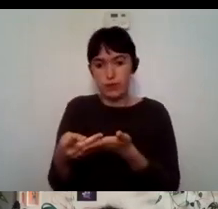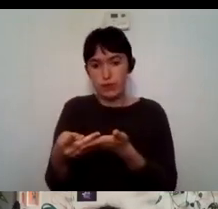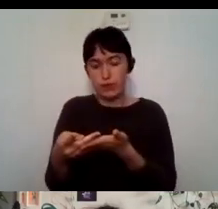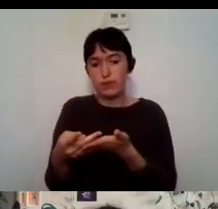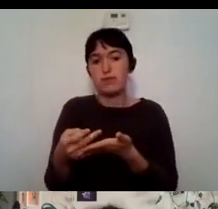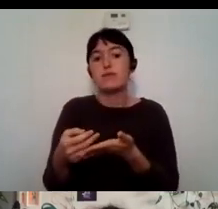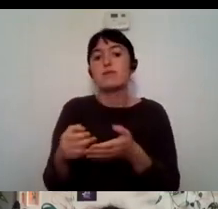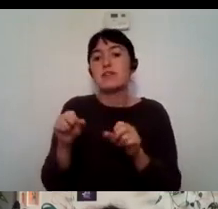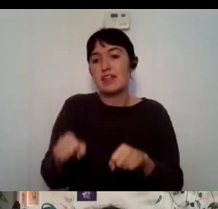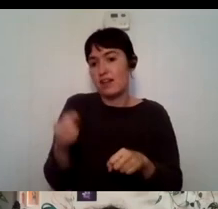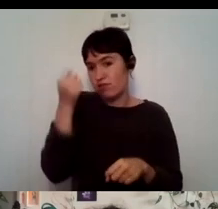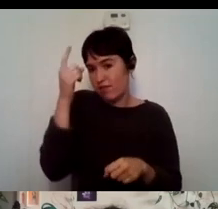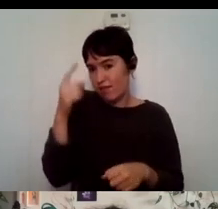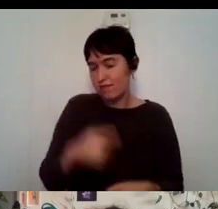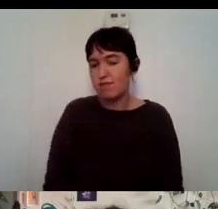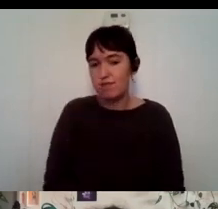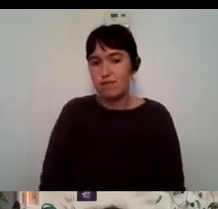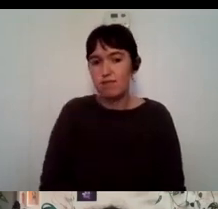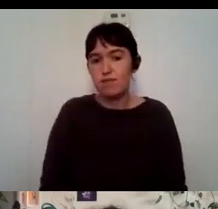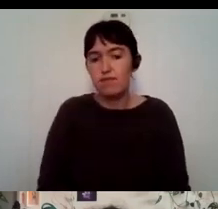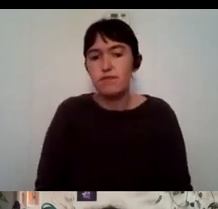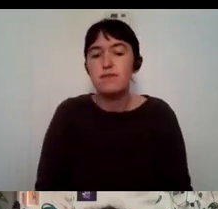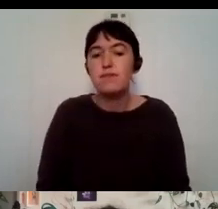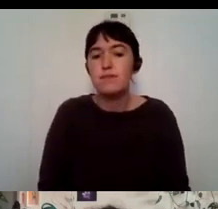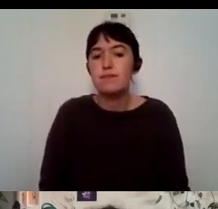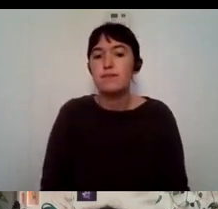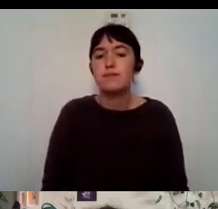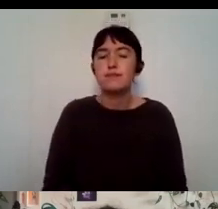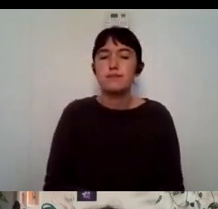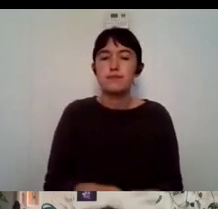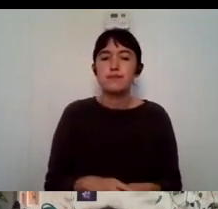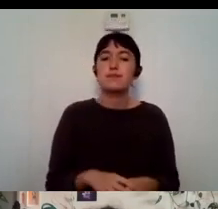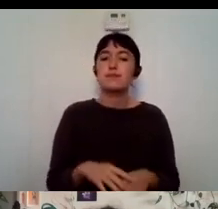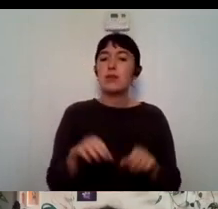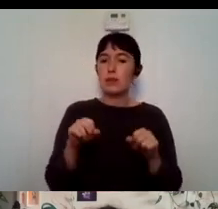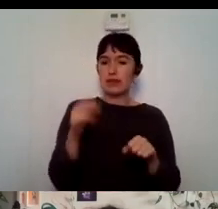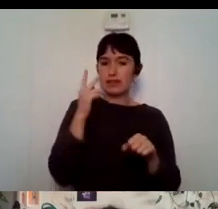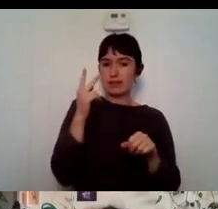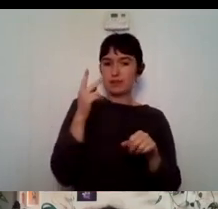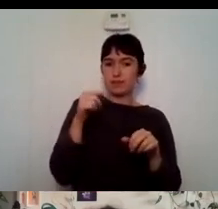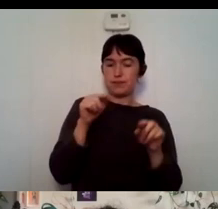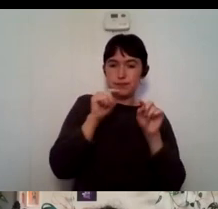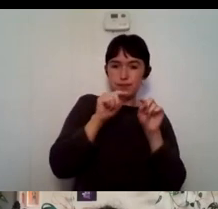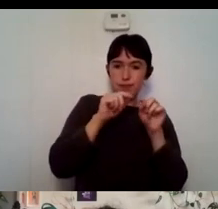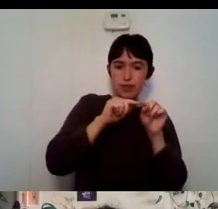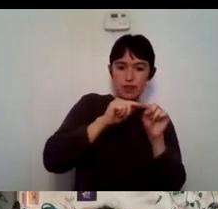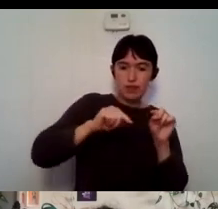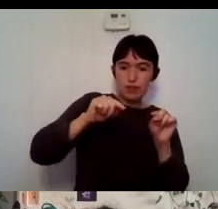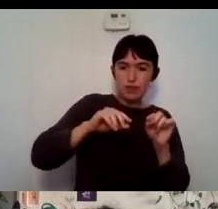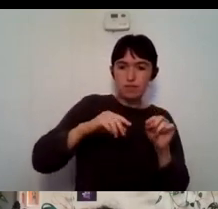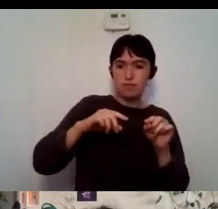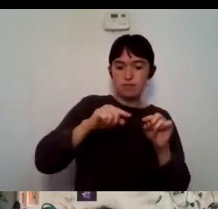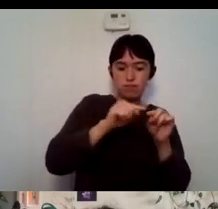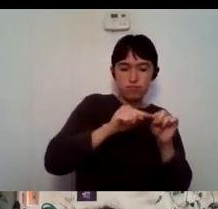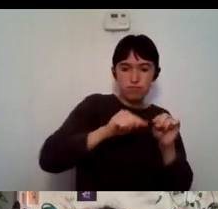So all you can, the difference here is between the solid line and any of the dotted lines, and you can see